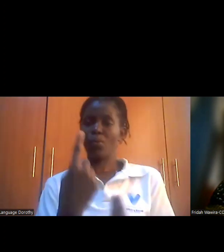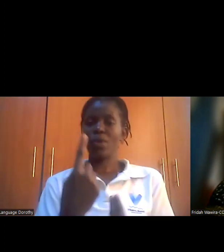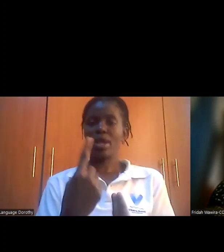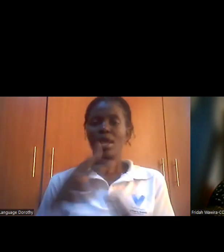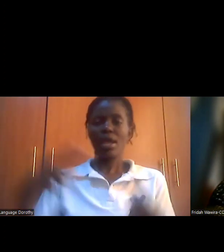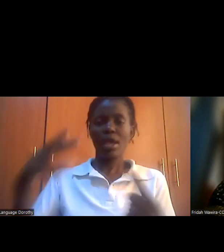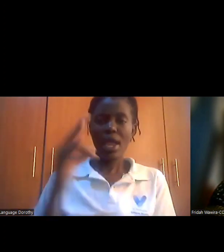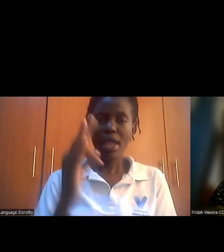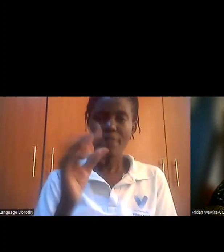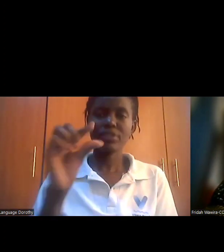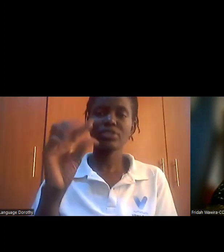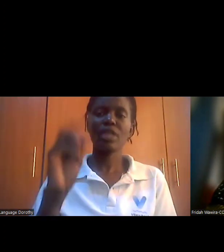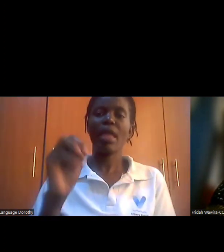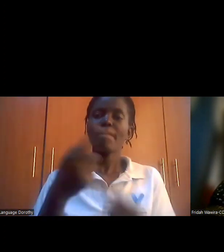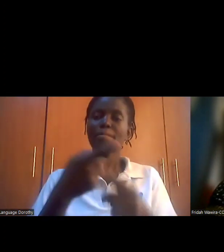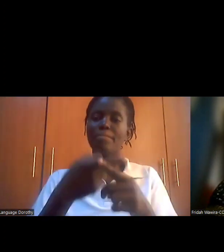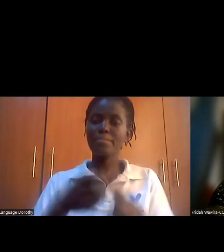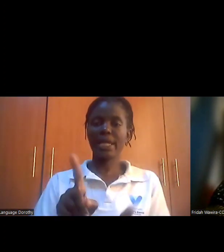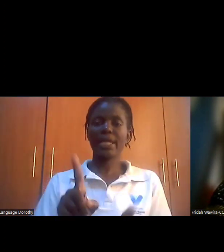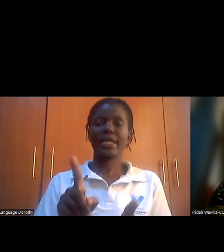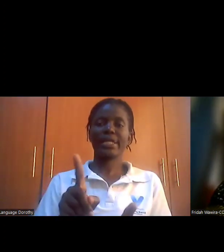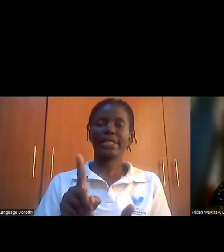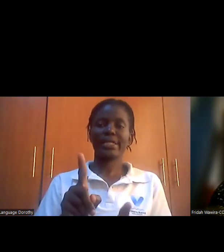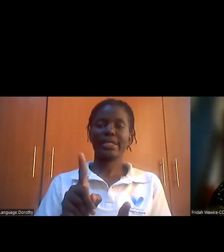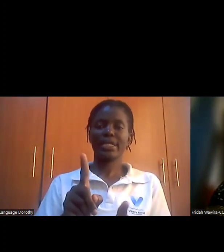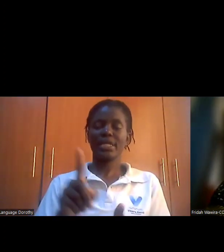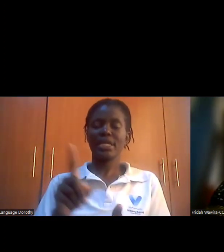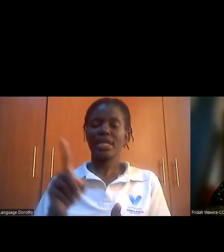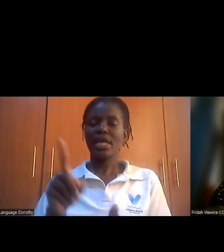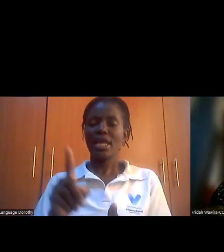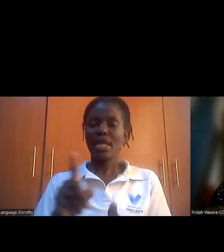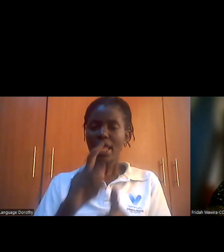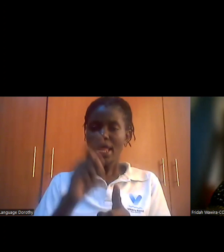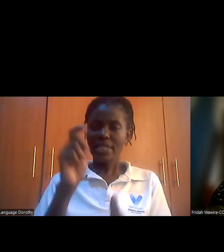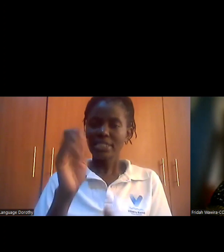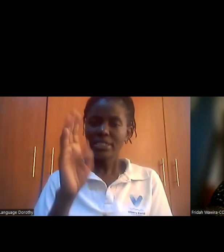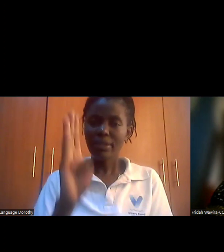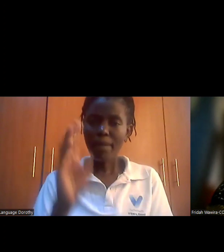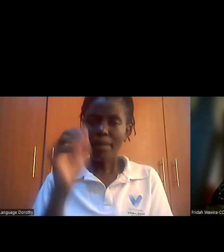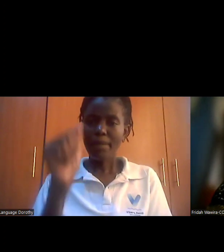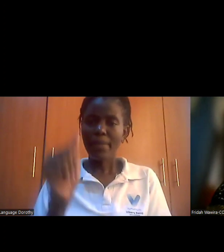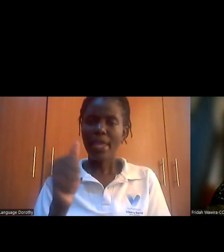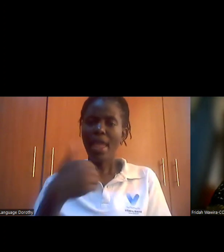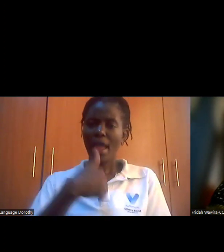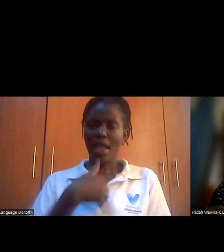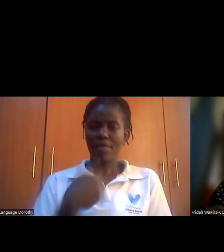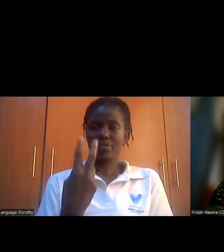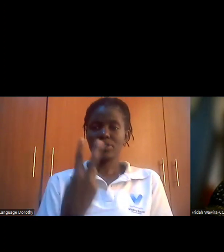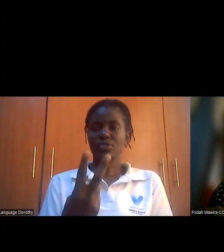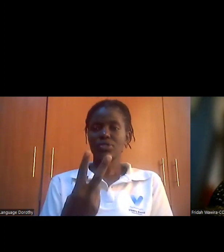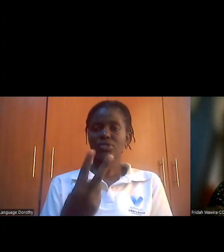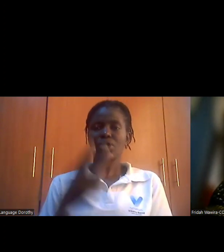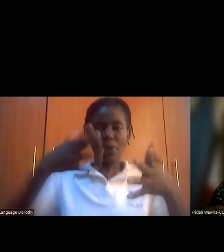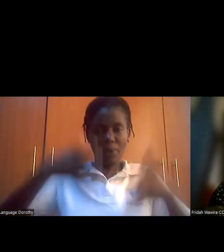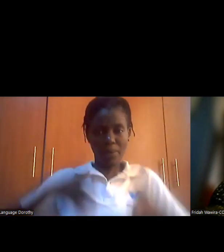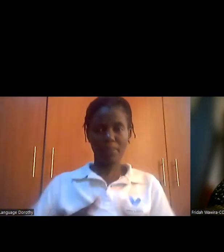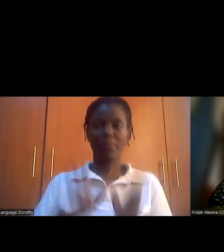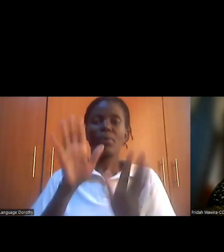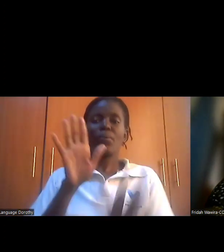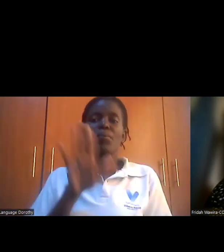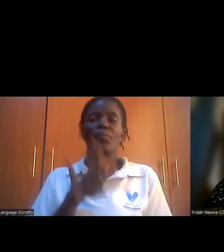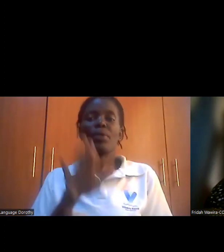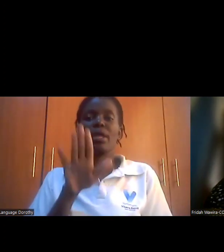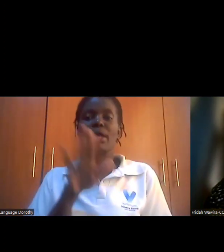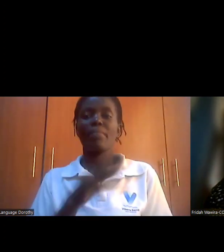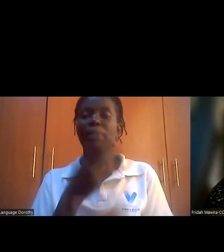but now she's also taking up other roles of performing FGM. But in this case, they are also using